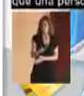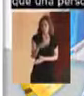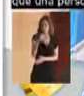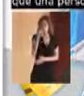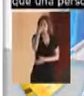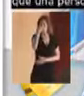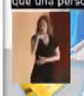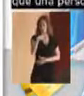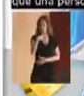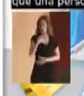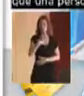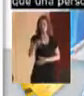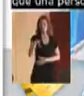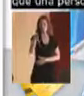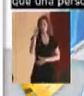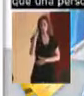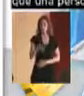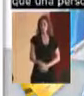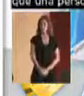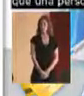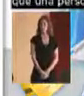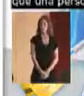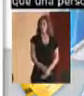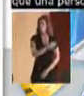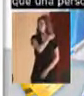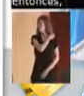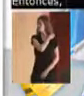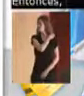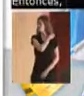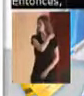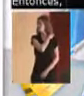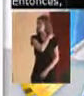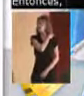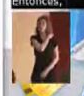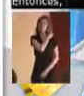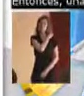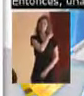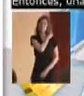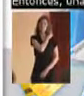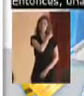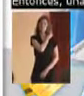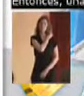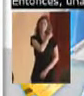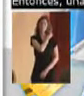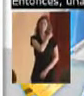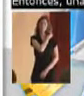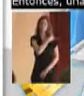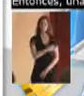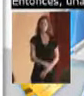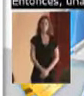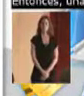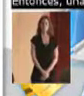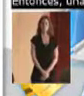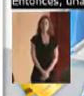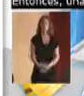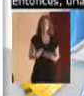way that a person with a visual disability can understand it.